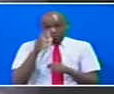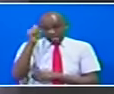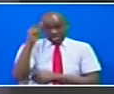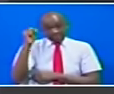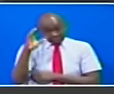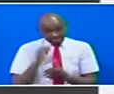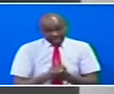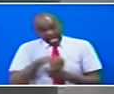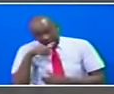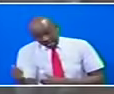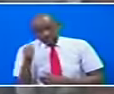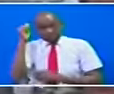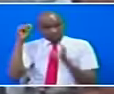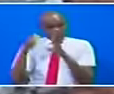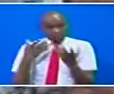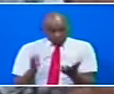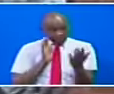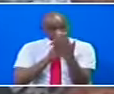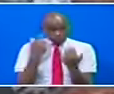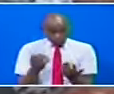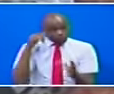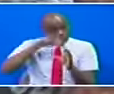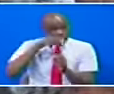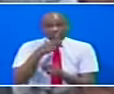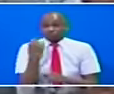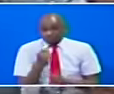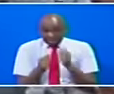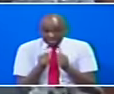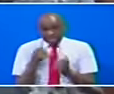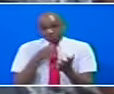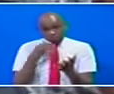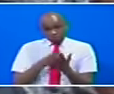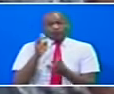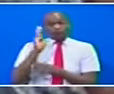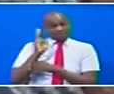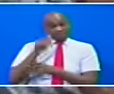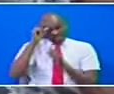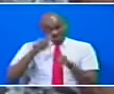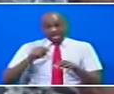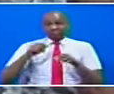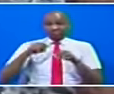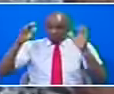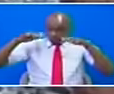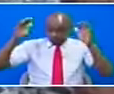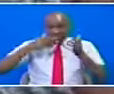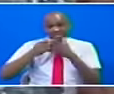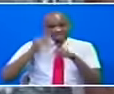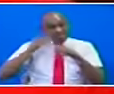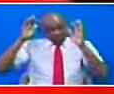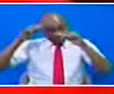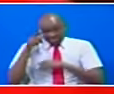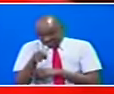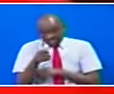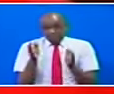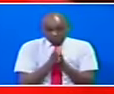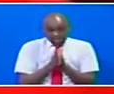ANC, other parties being approached to join the alliance include Bomet Governor Isaac Ruto's Mashinani Party